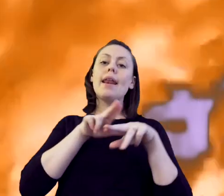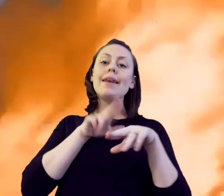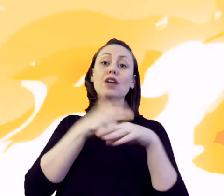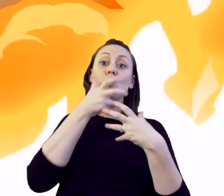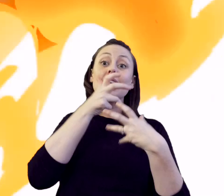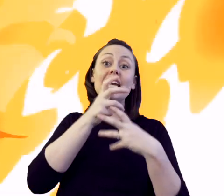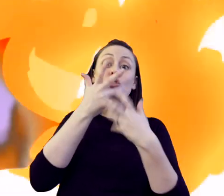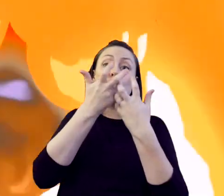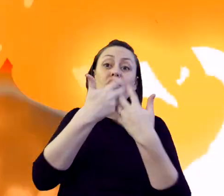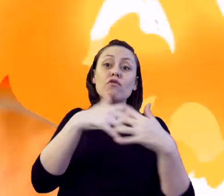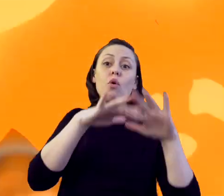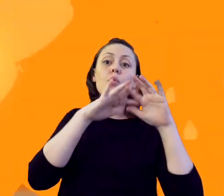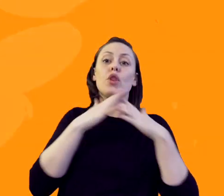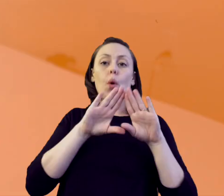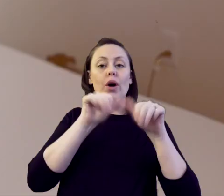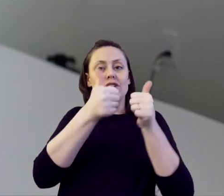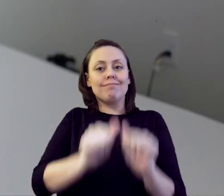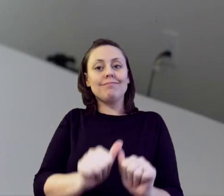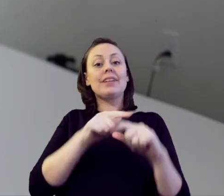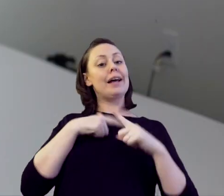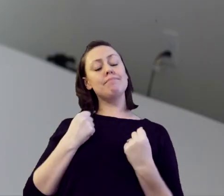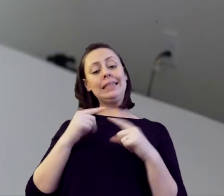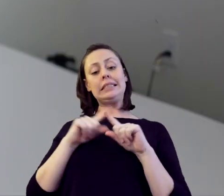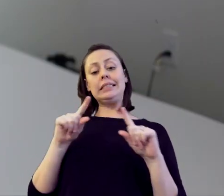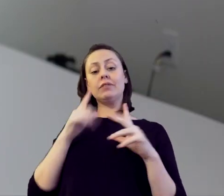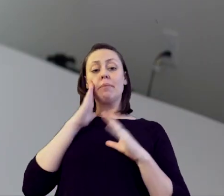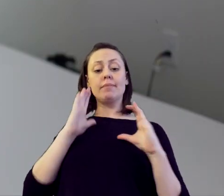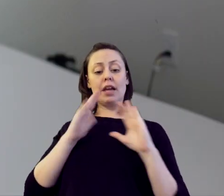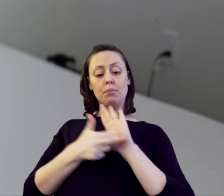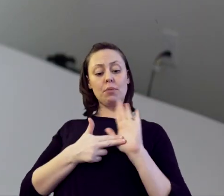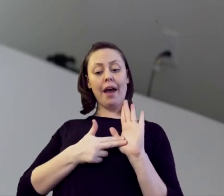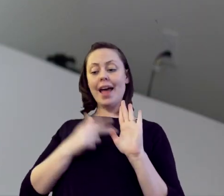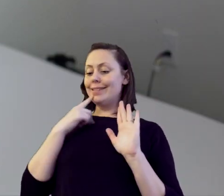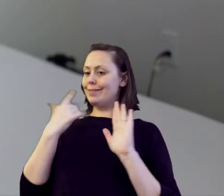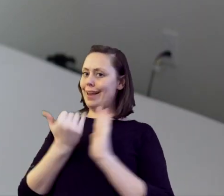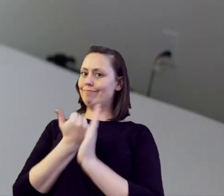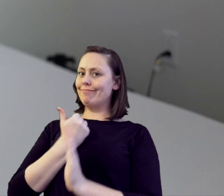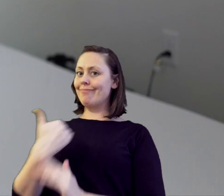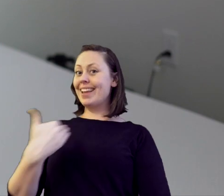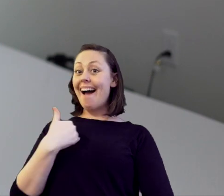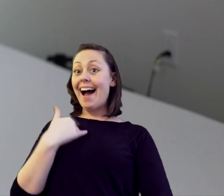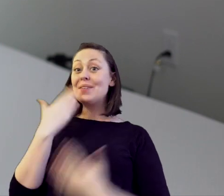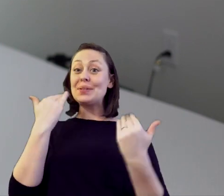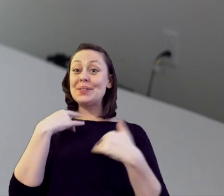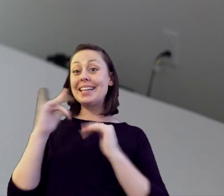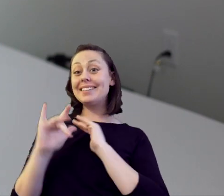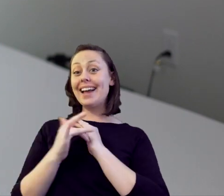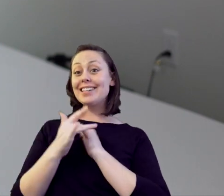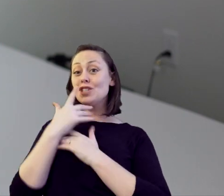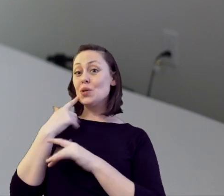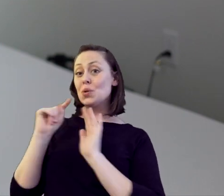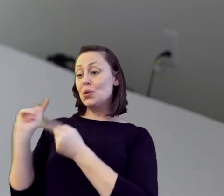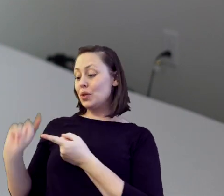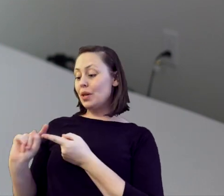to conform with your curves. And while many mattress brands claim to have cooling technology to negate this, some of